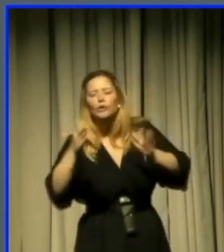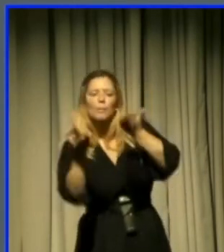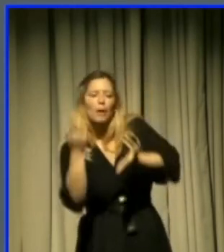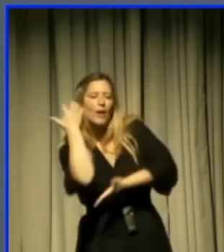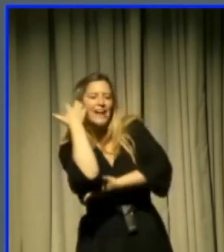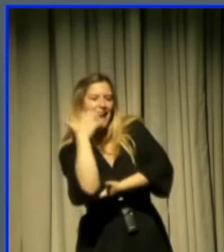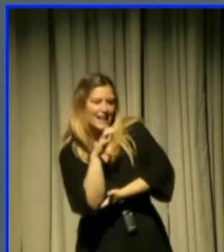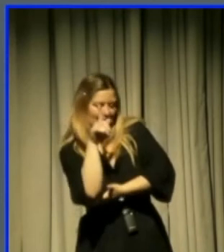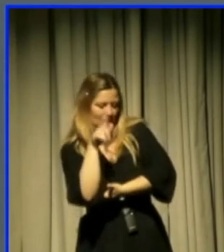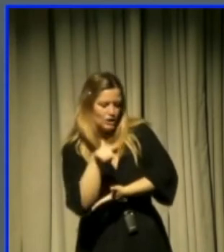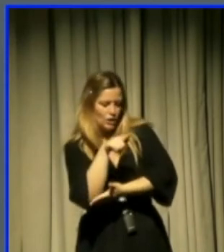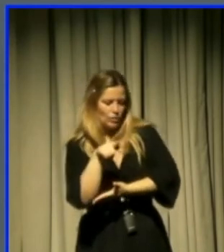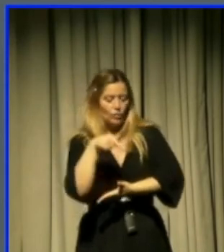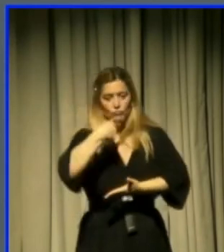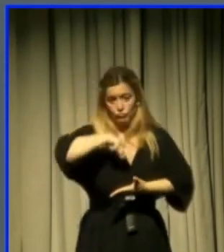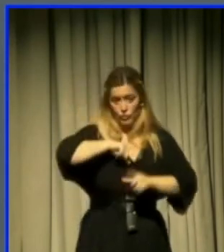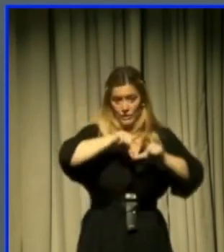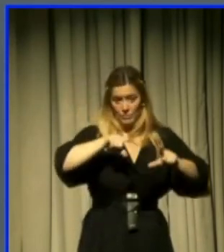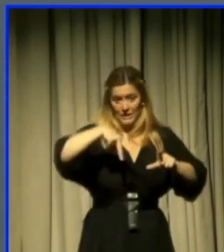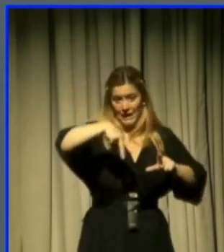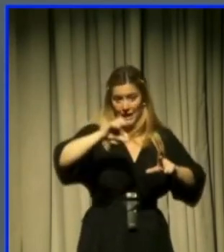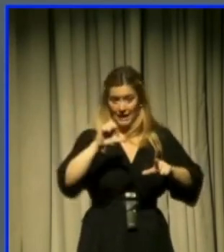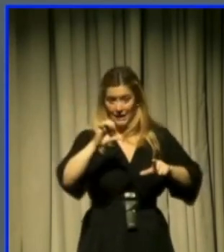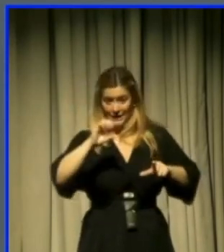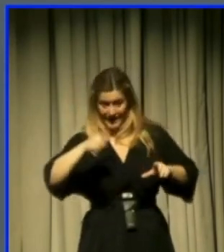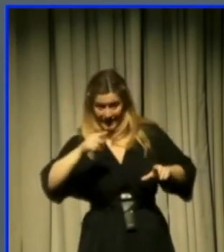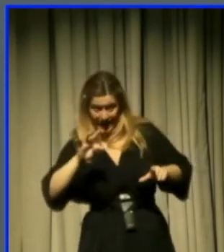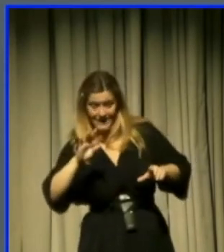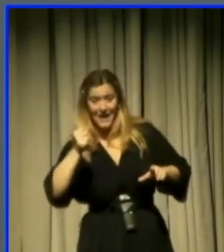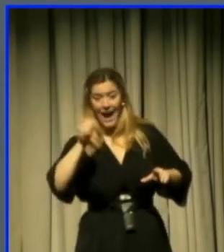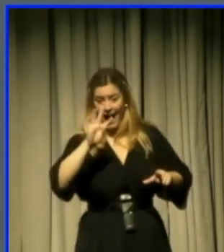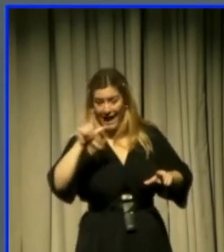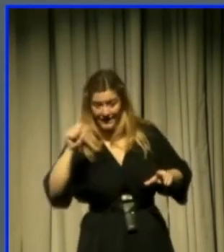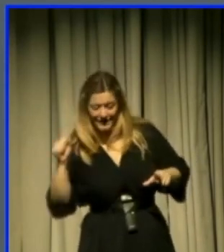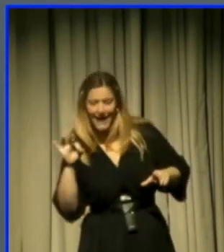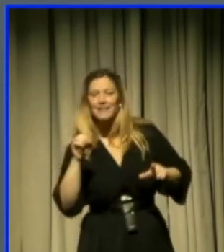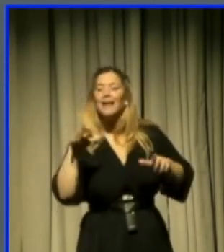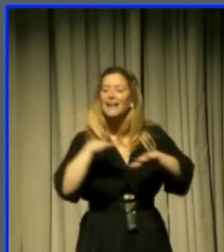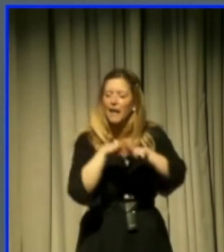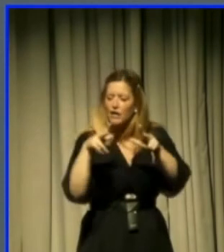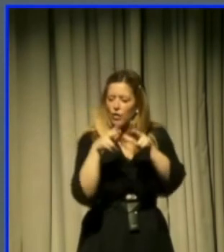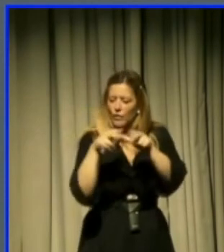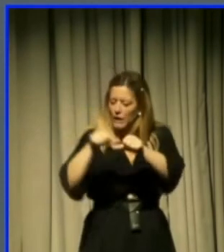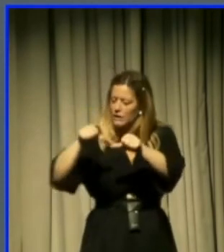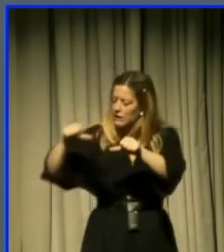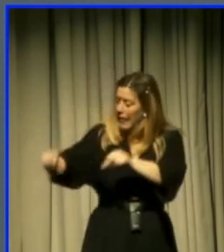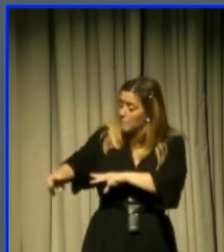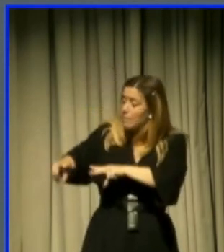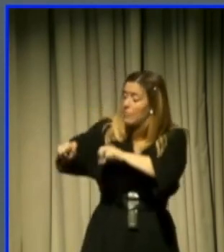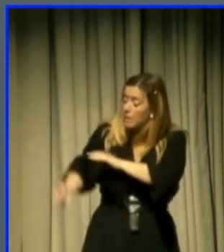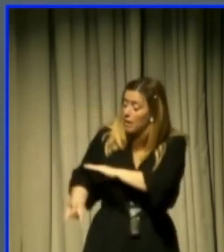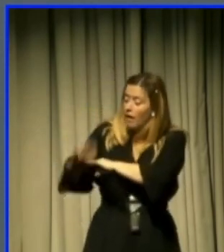its inception, basically. And over the years, we have accumulated a constellation of insights into the factors which give birth to global